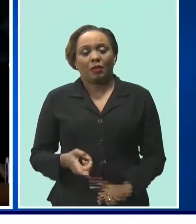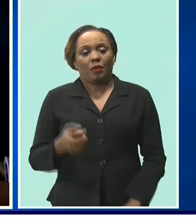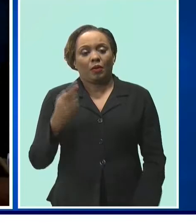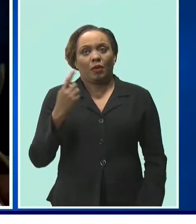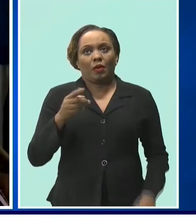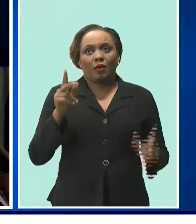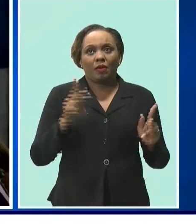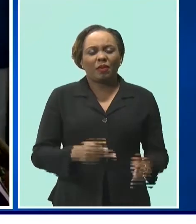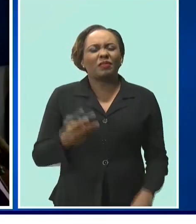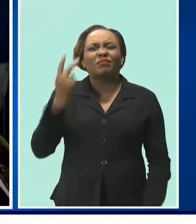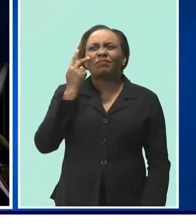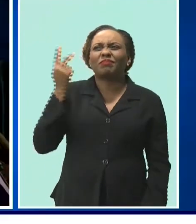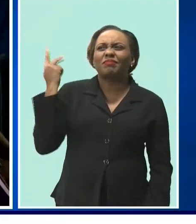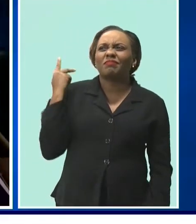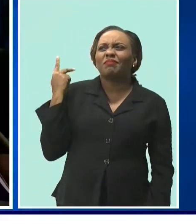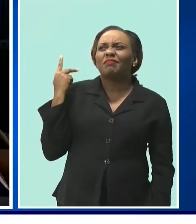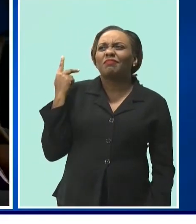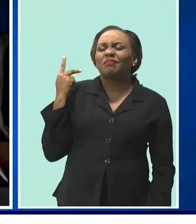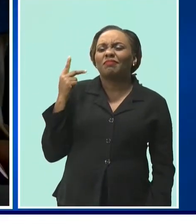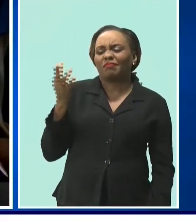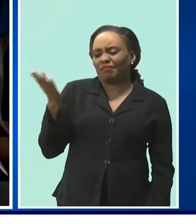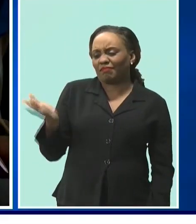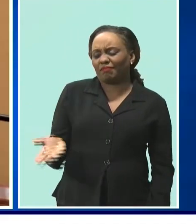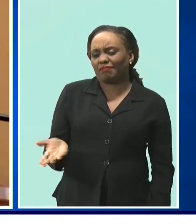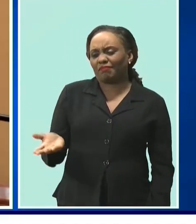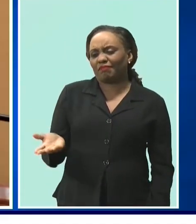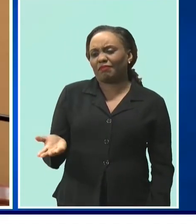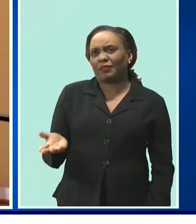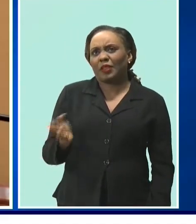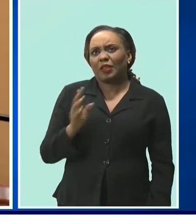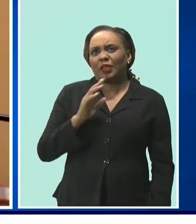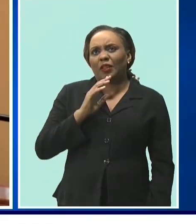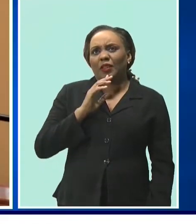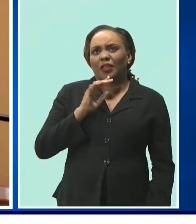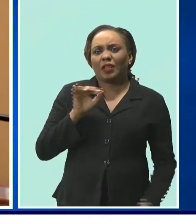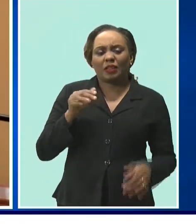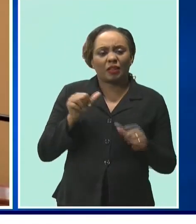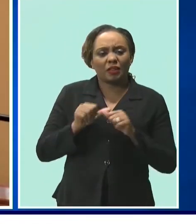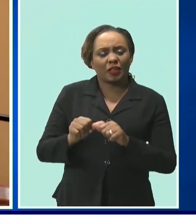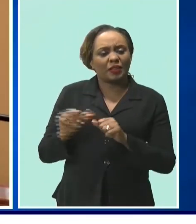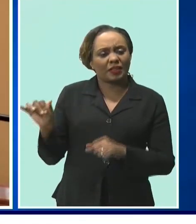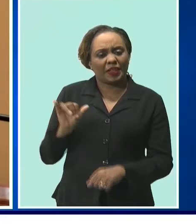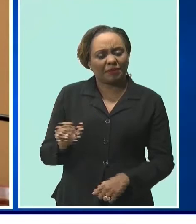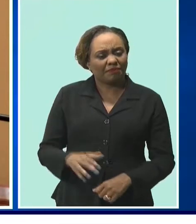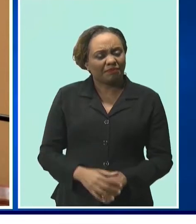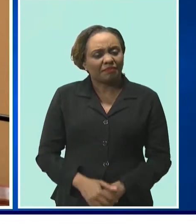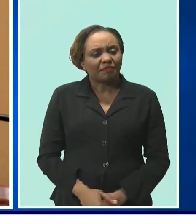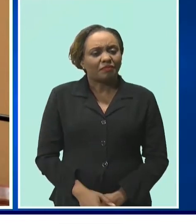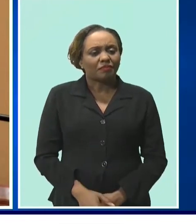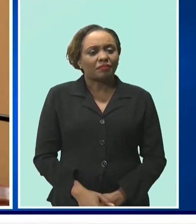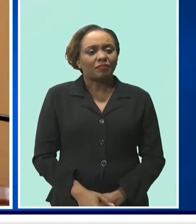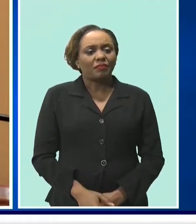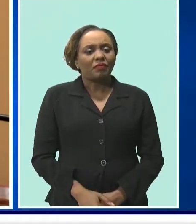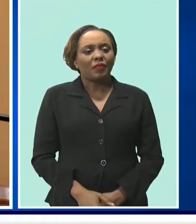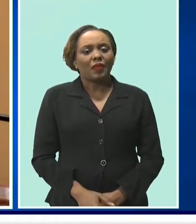recounted how Smokey stayed true to who he was right up to his last breath. Smokey took hold of life and drained every